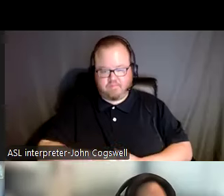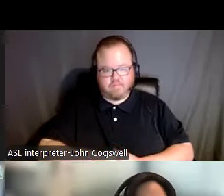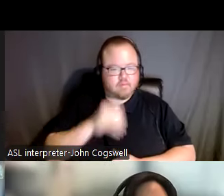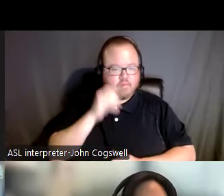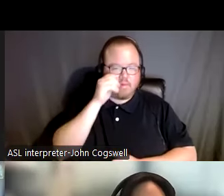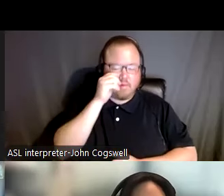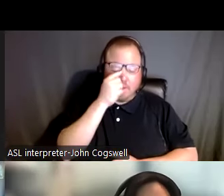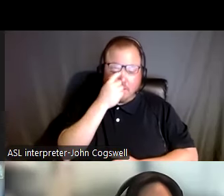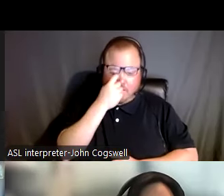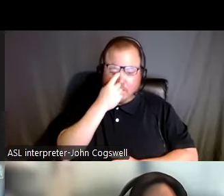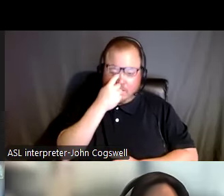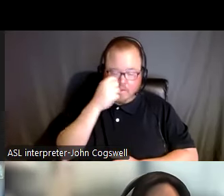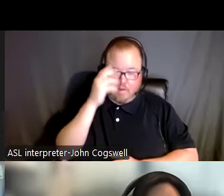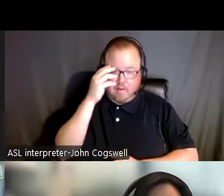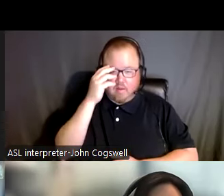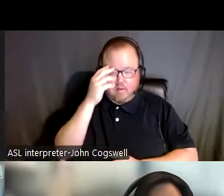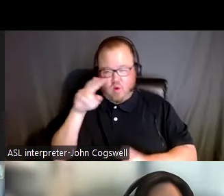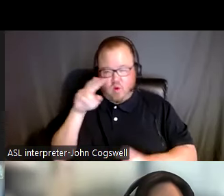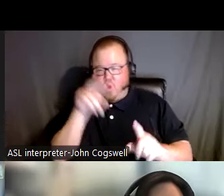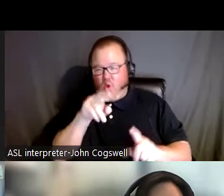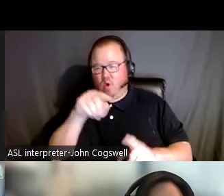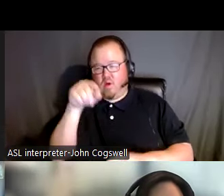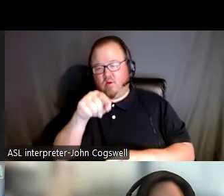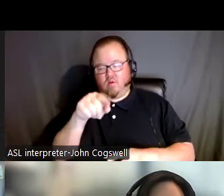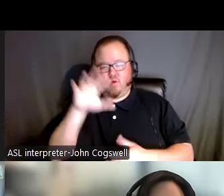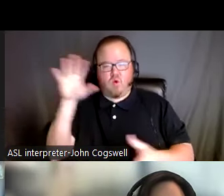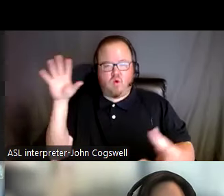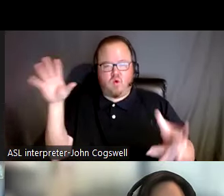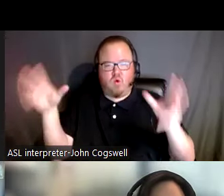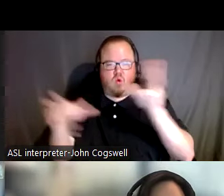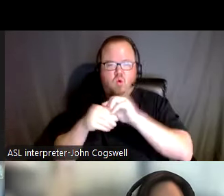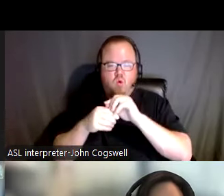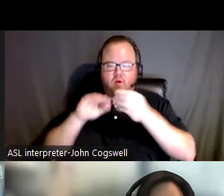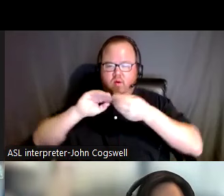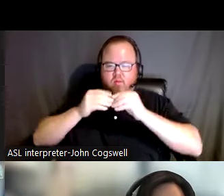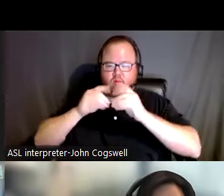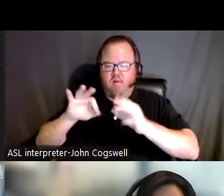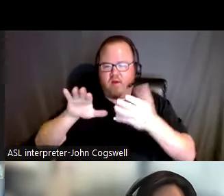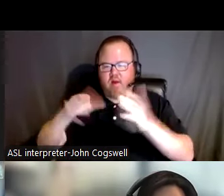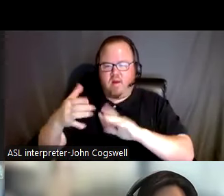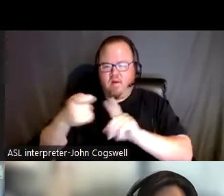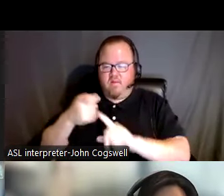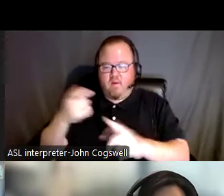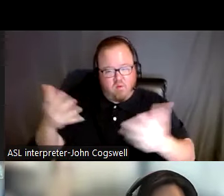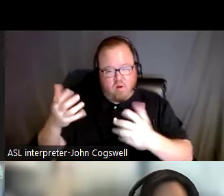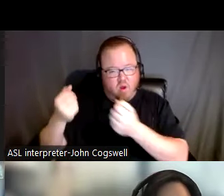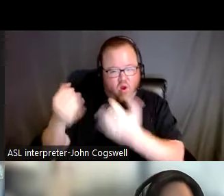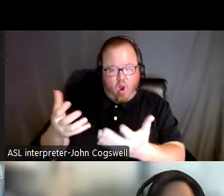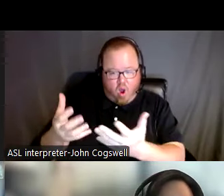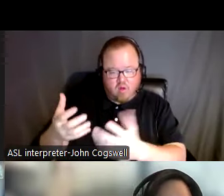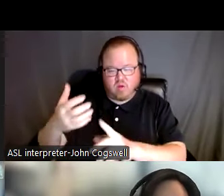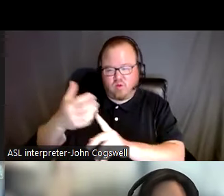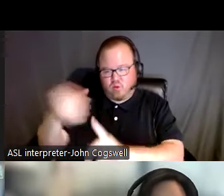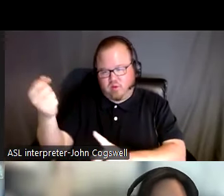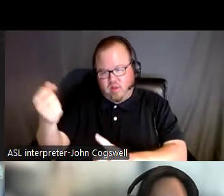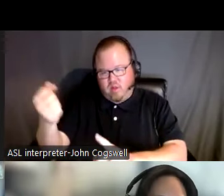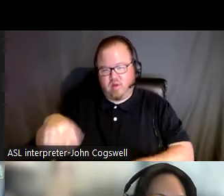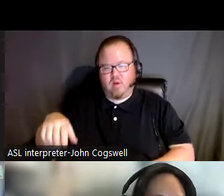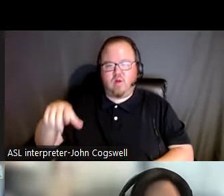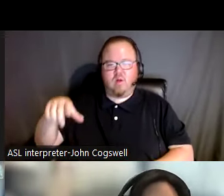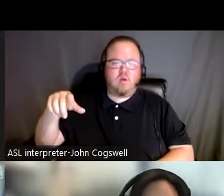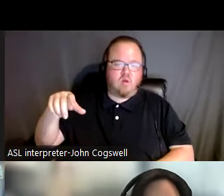So what you're looking at is just the total overall number of deaths by suicide per year from 2020 to